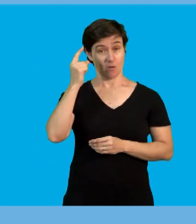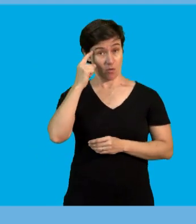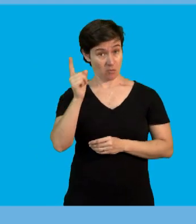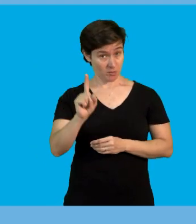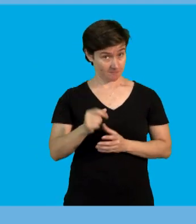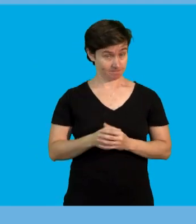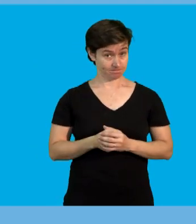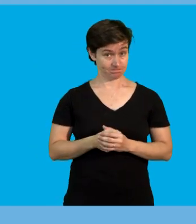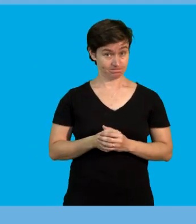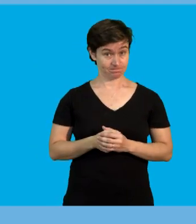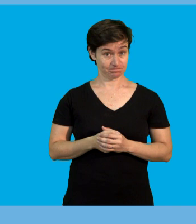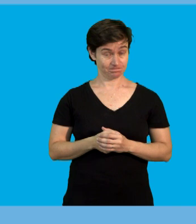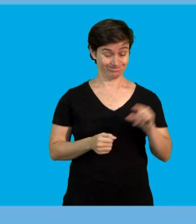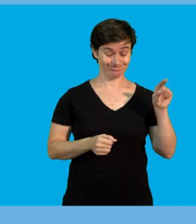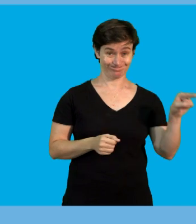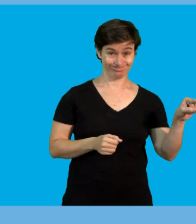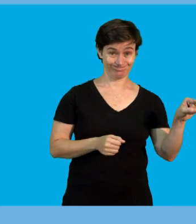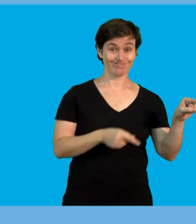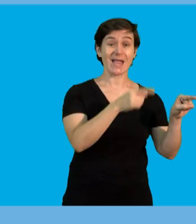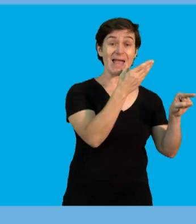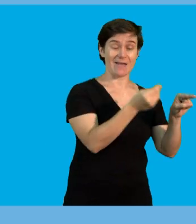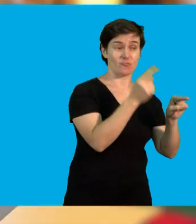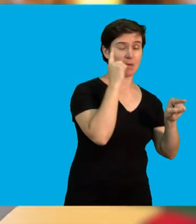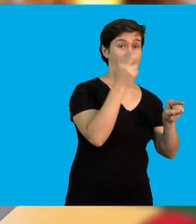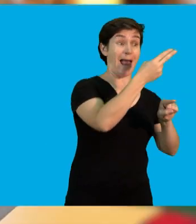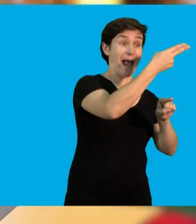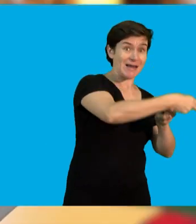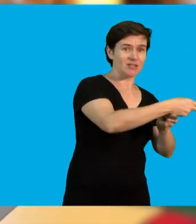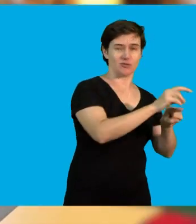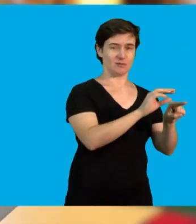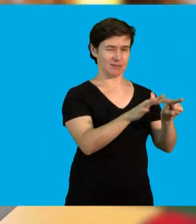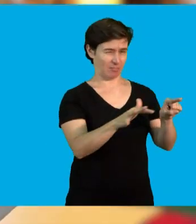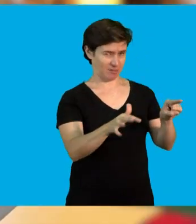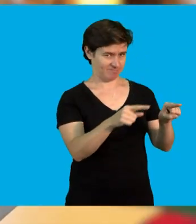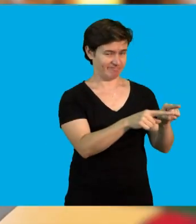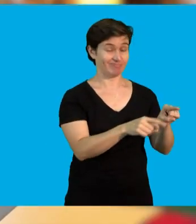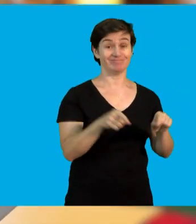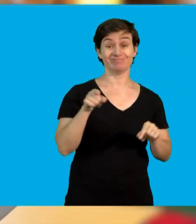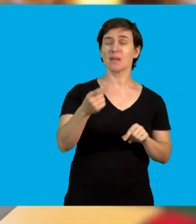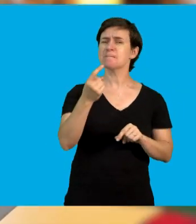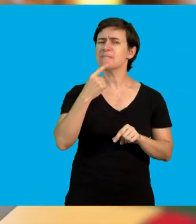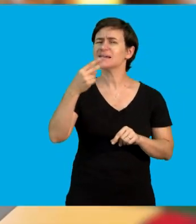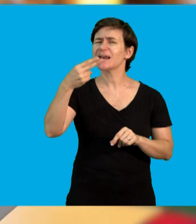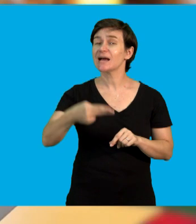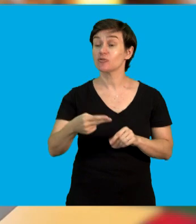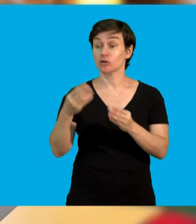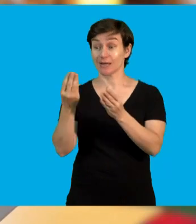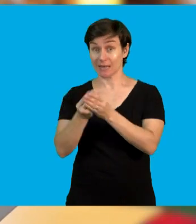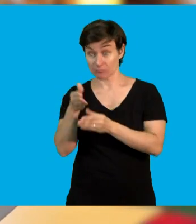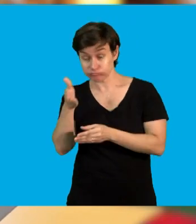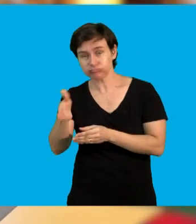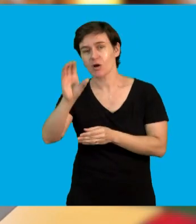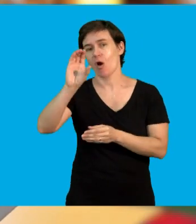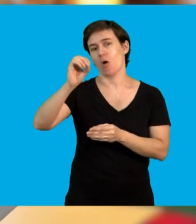We know that the acid always has an H in front of the molecular formula. The metal hydroxide has an